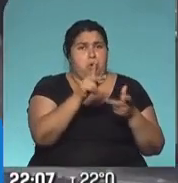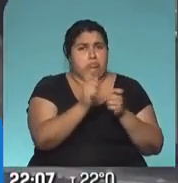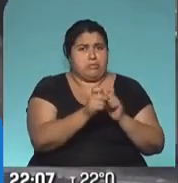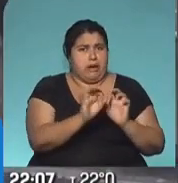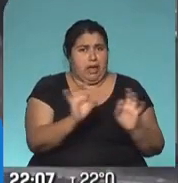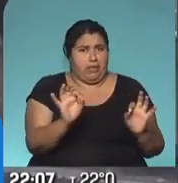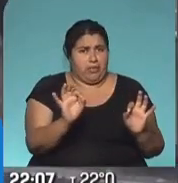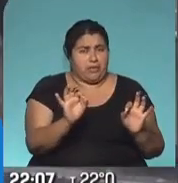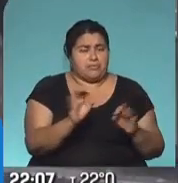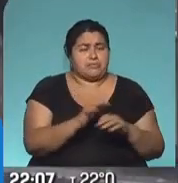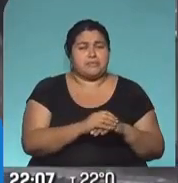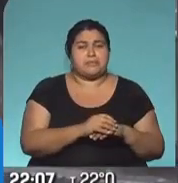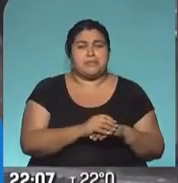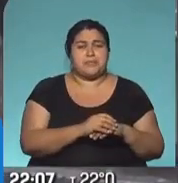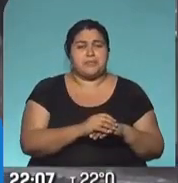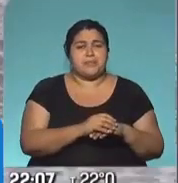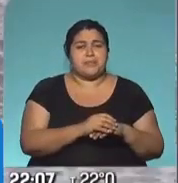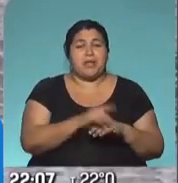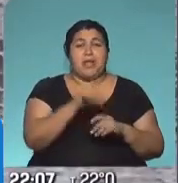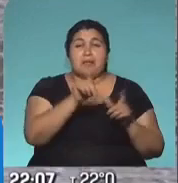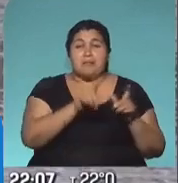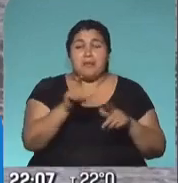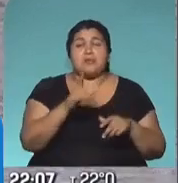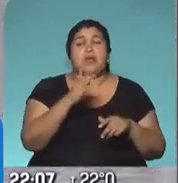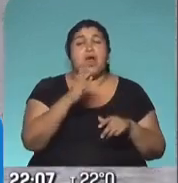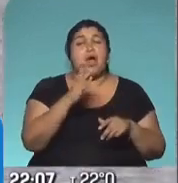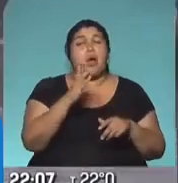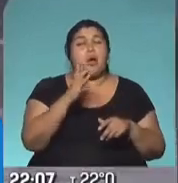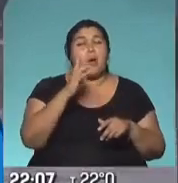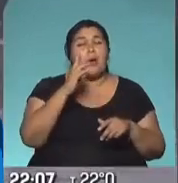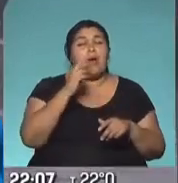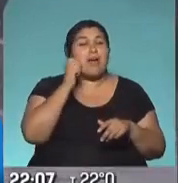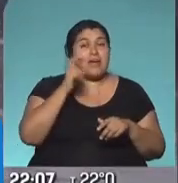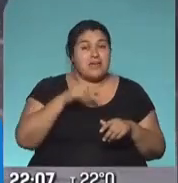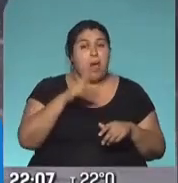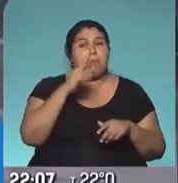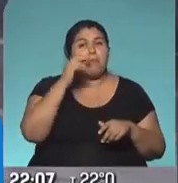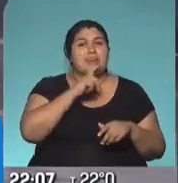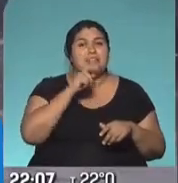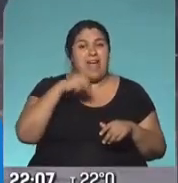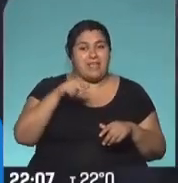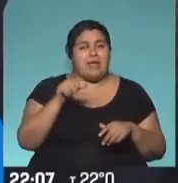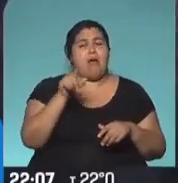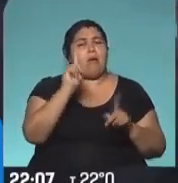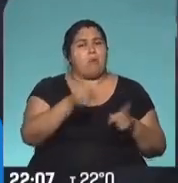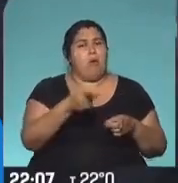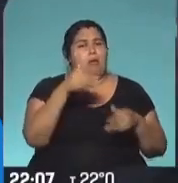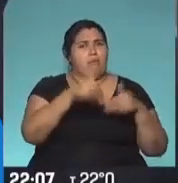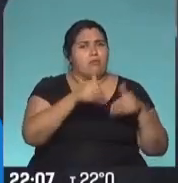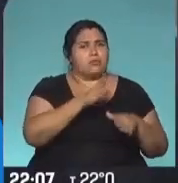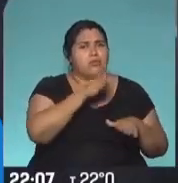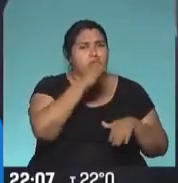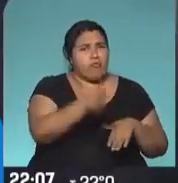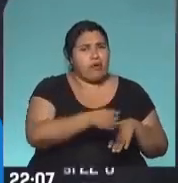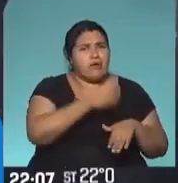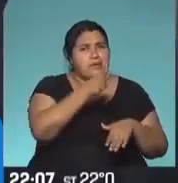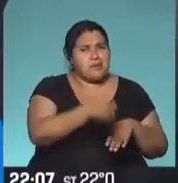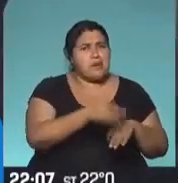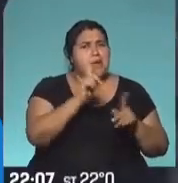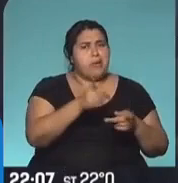colectivos. Los británicos, que concurrieron a votar masivamente a pesar del mal tiempo, se inclinaron una vez más por